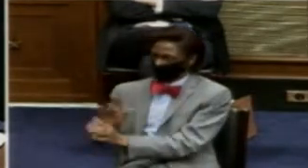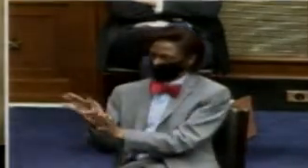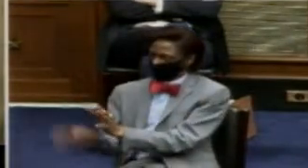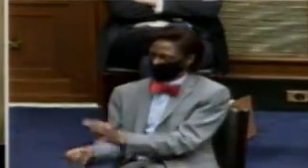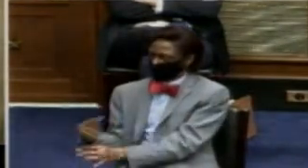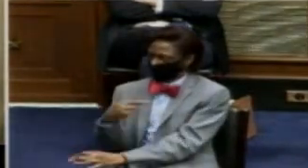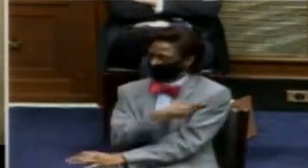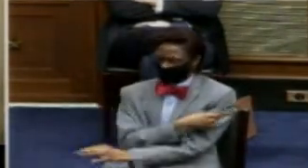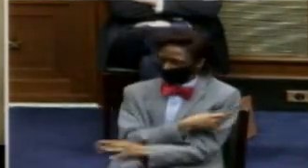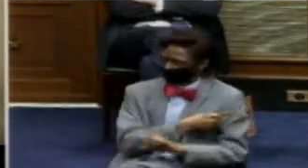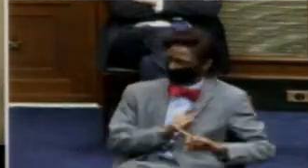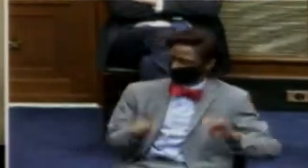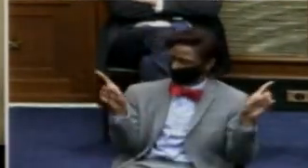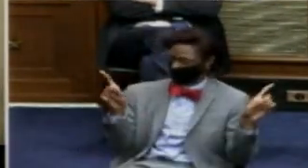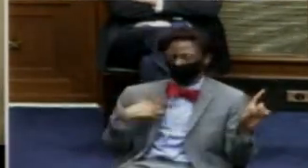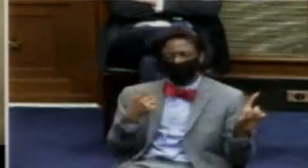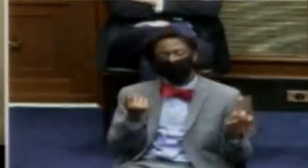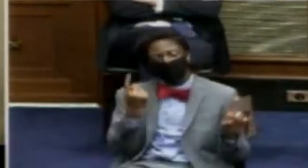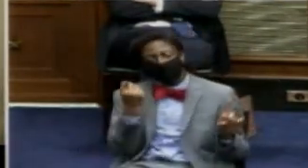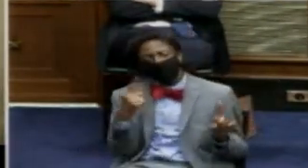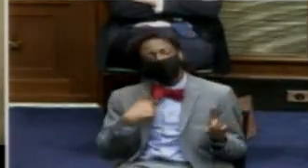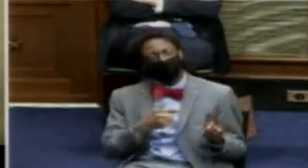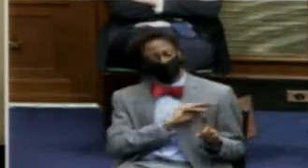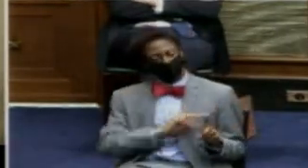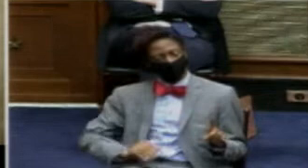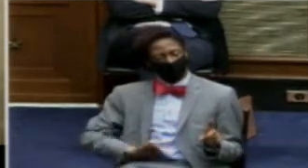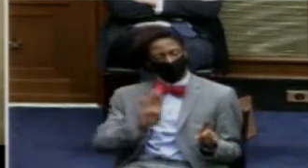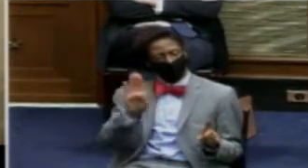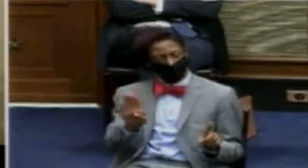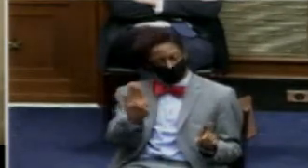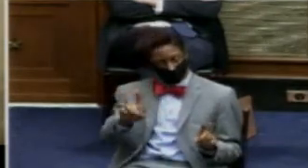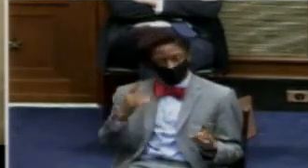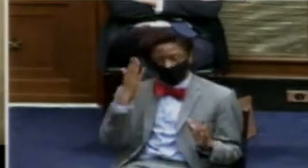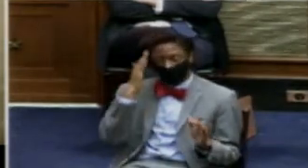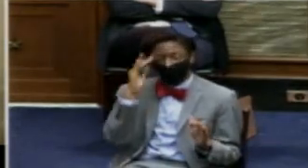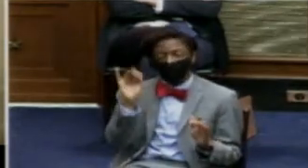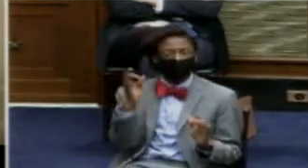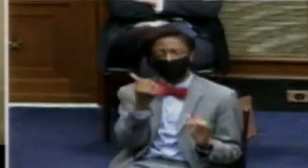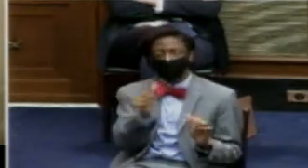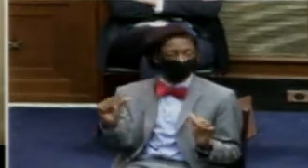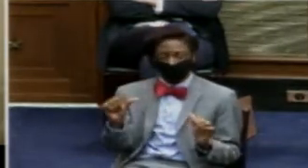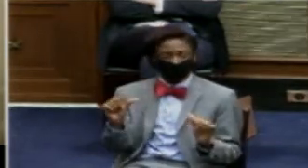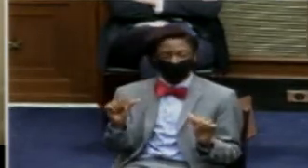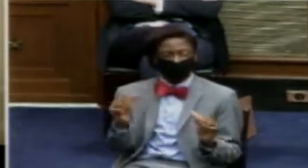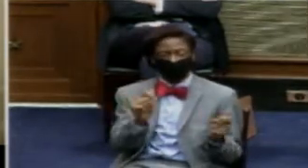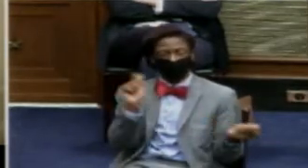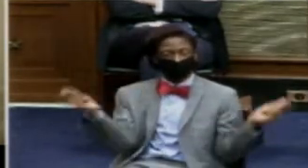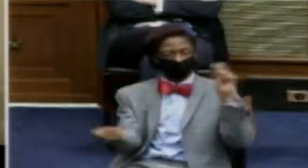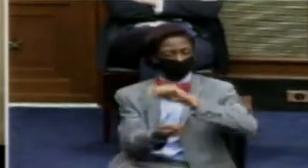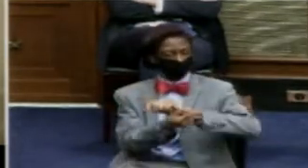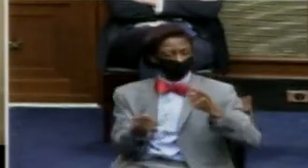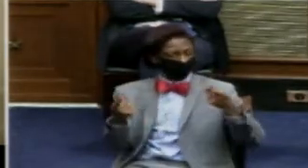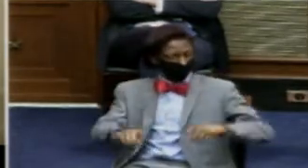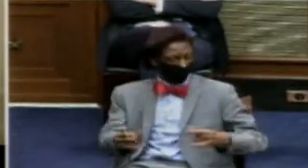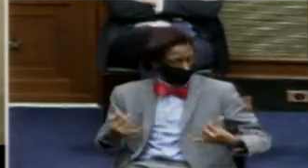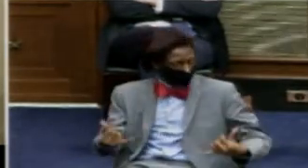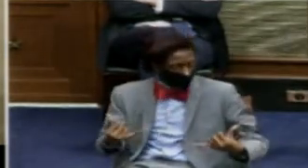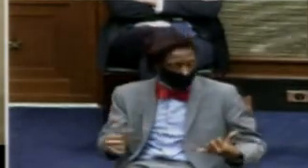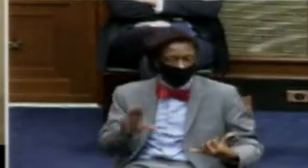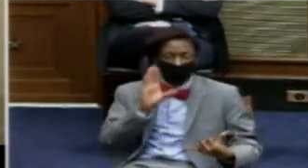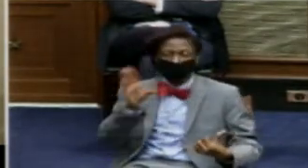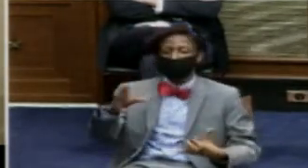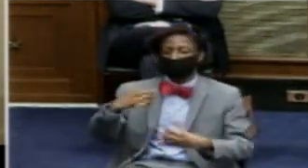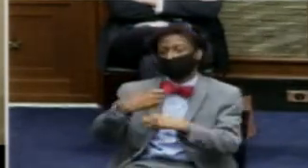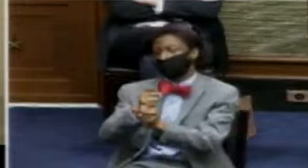Yeah, I get that. Mayor Bowser, are you aware of any movement afoot that would create